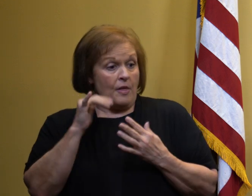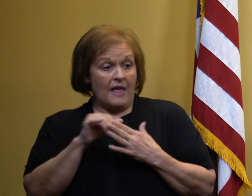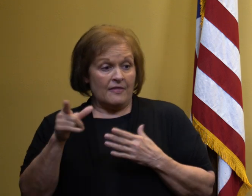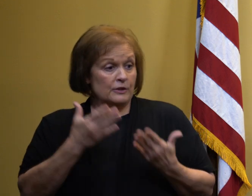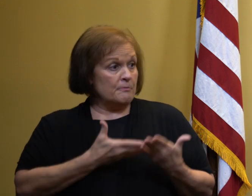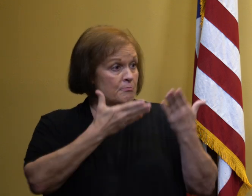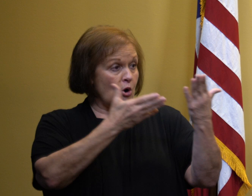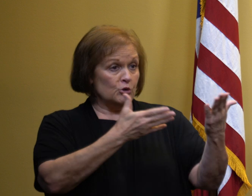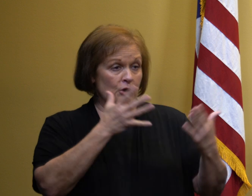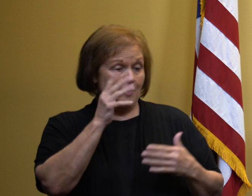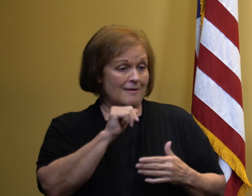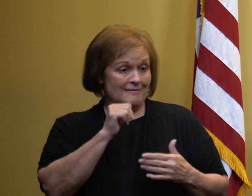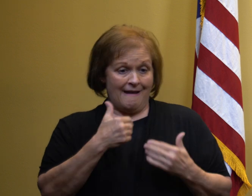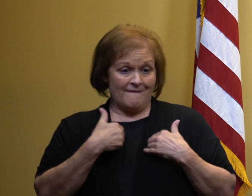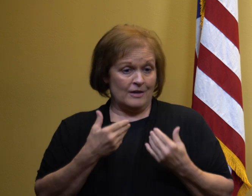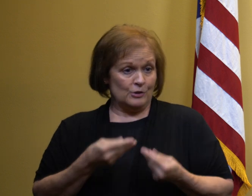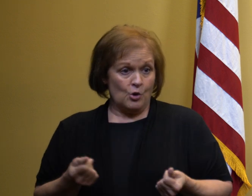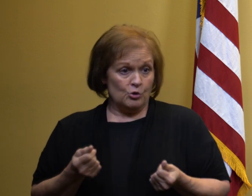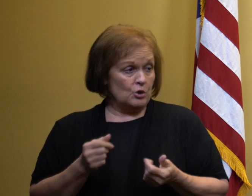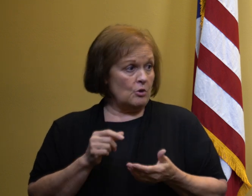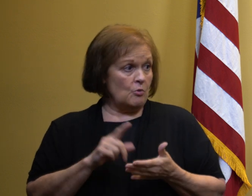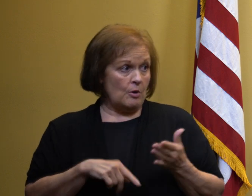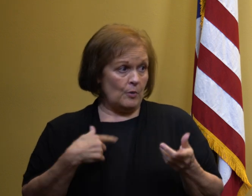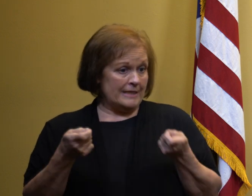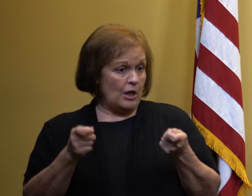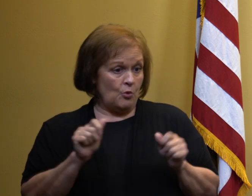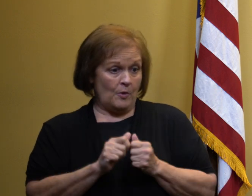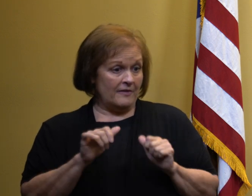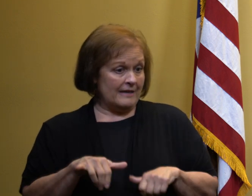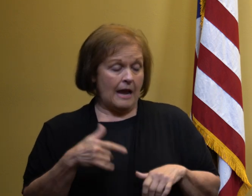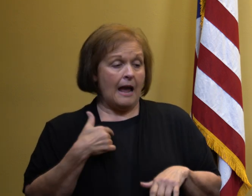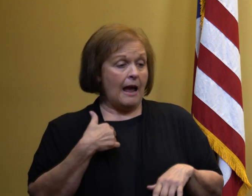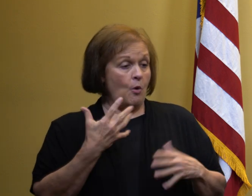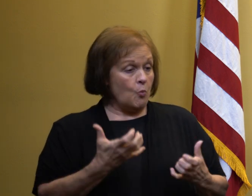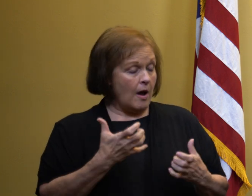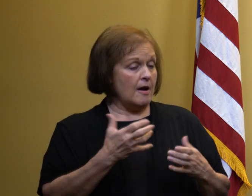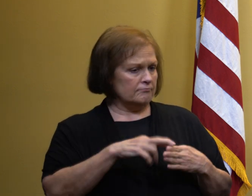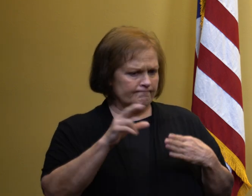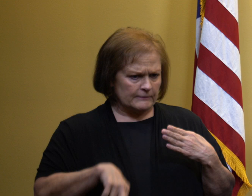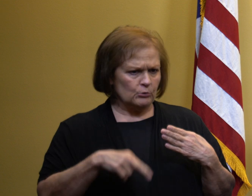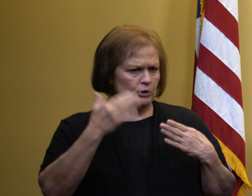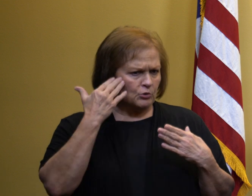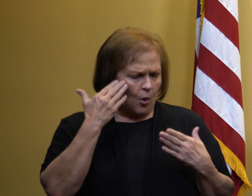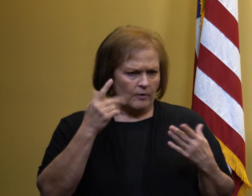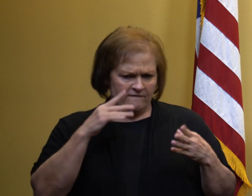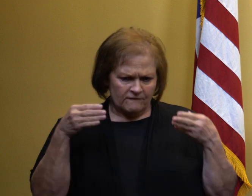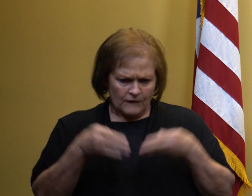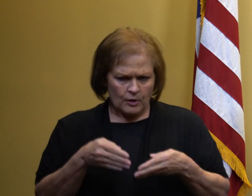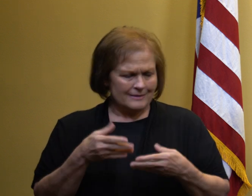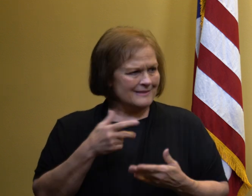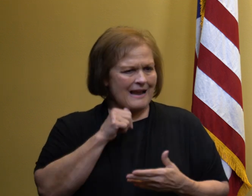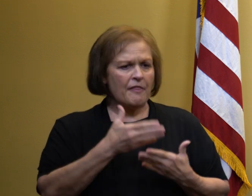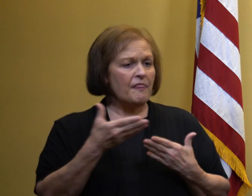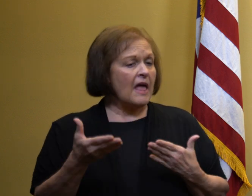will not bring forth a solution to what we're dealing with right now. I'm solution focused, solution driven, not for things that